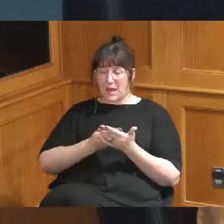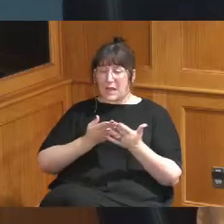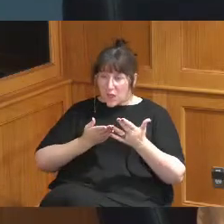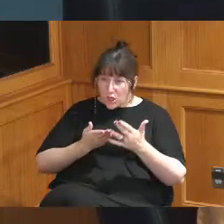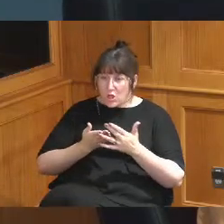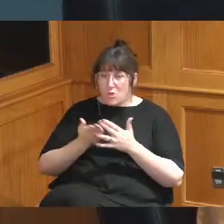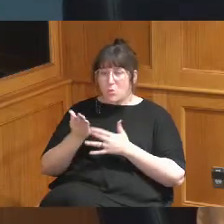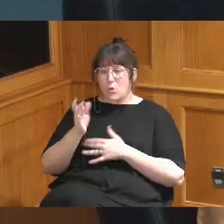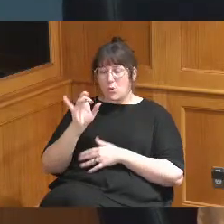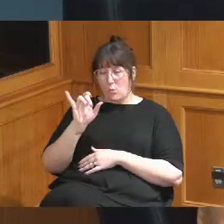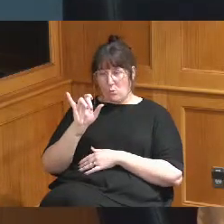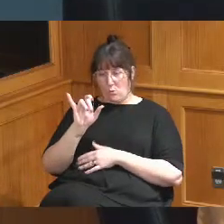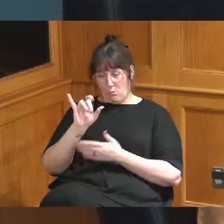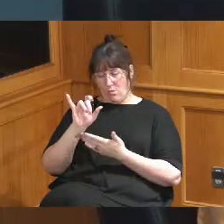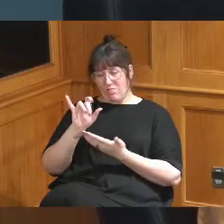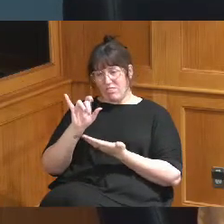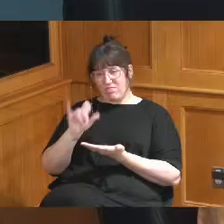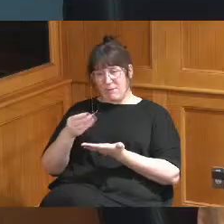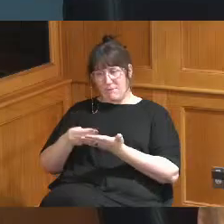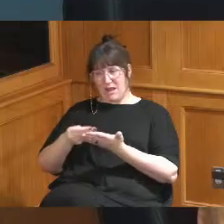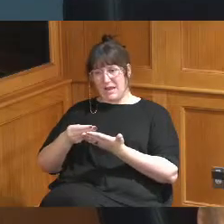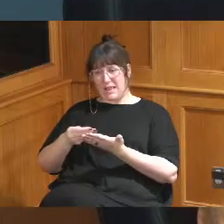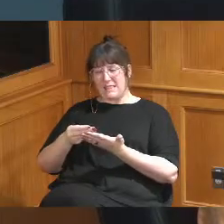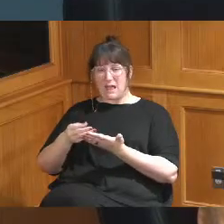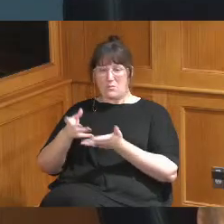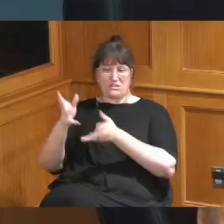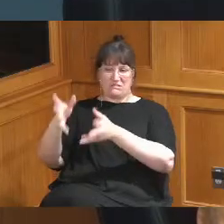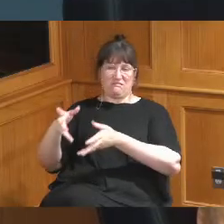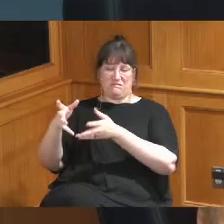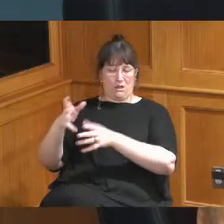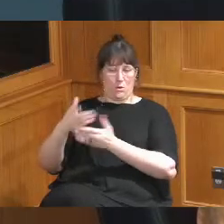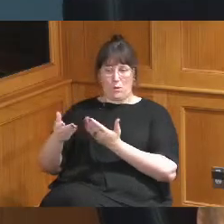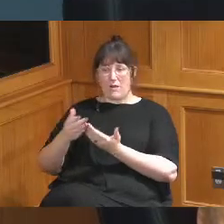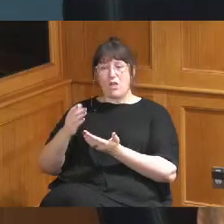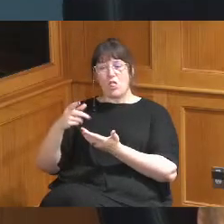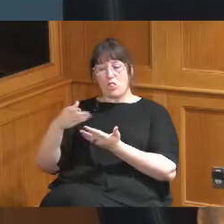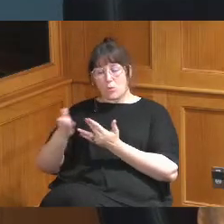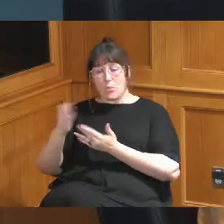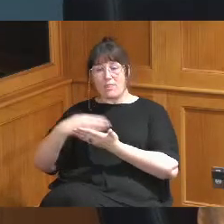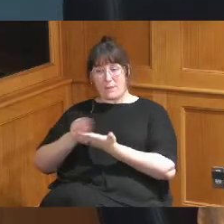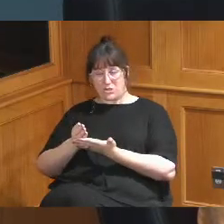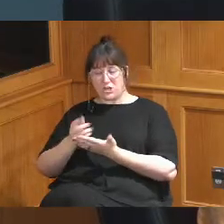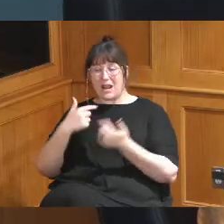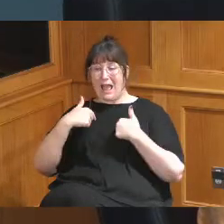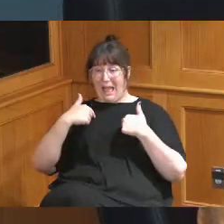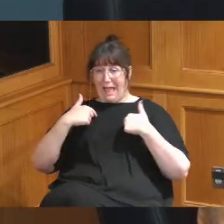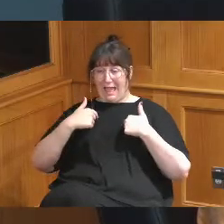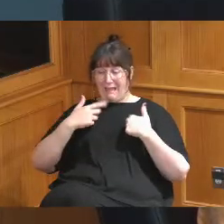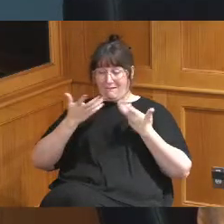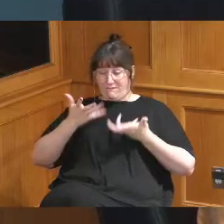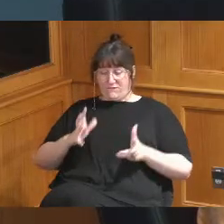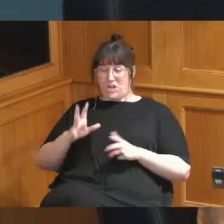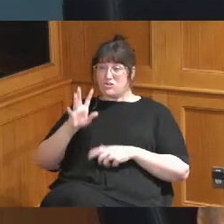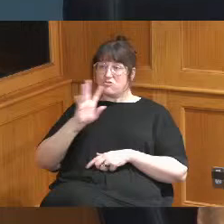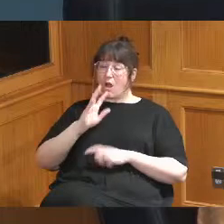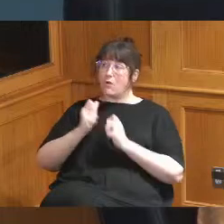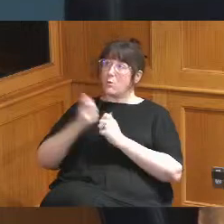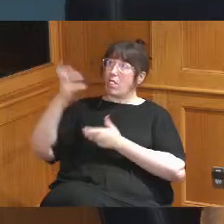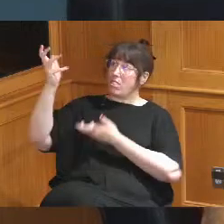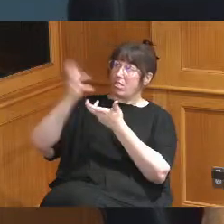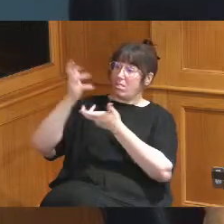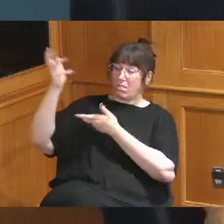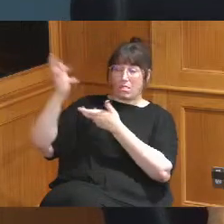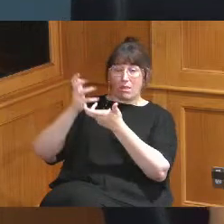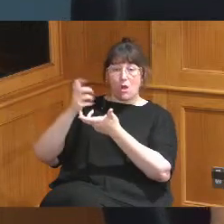the forfeited funds. That is in the state's budget. I have had conversations with folks at the state level.